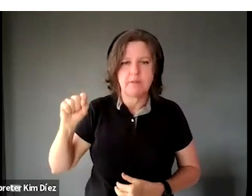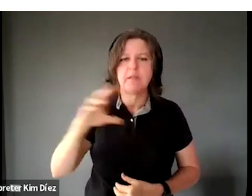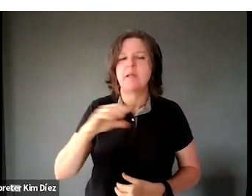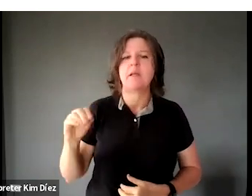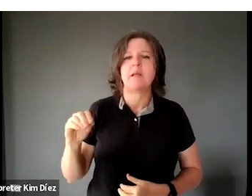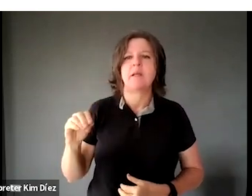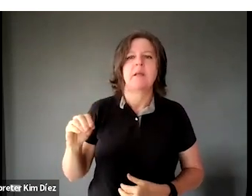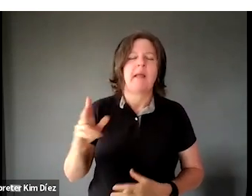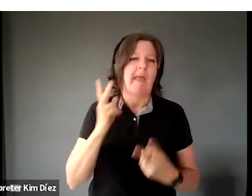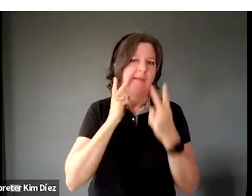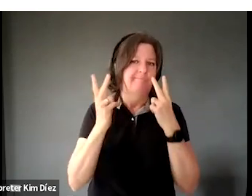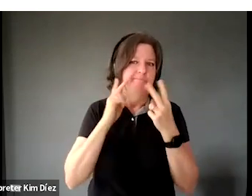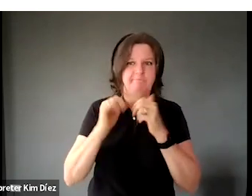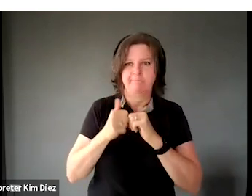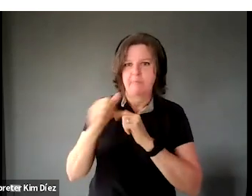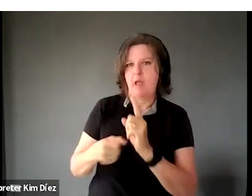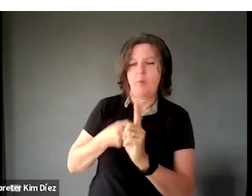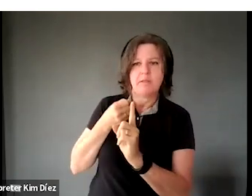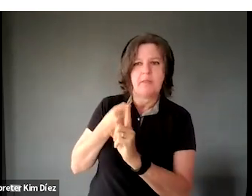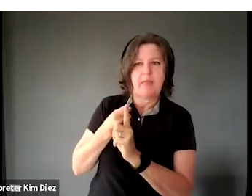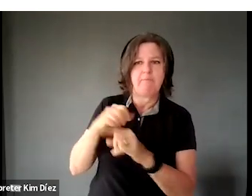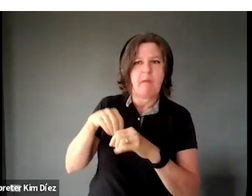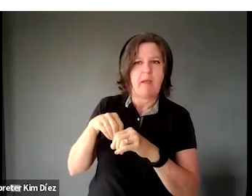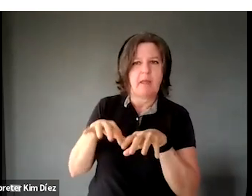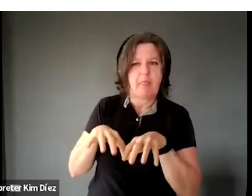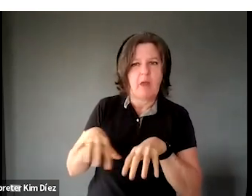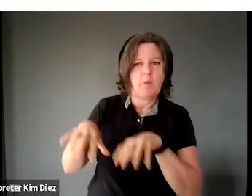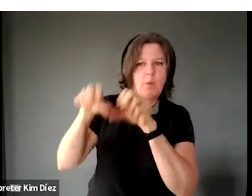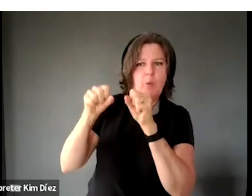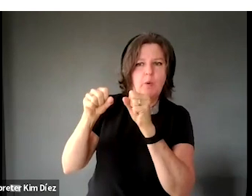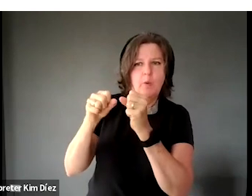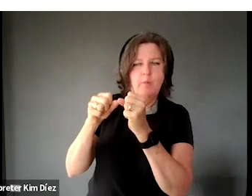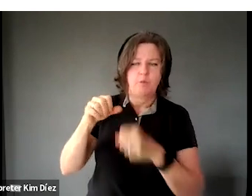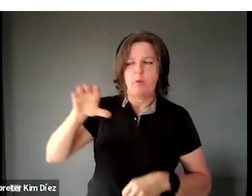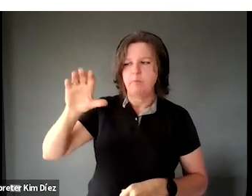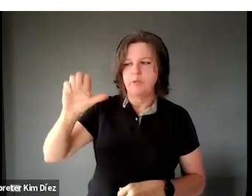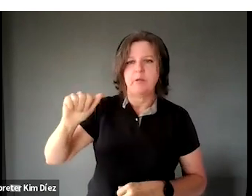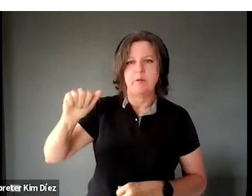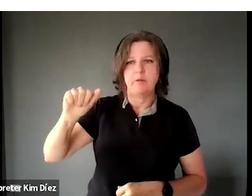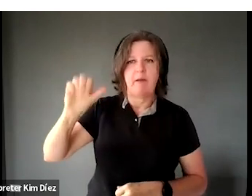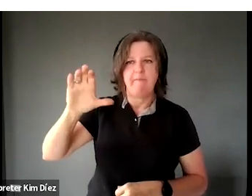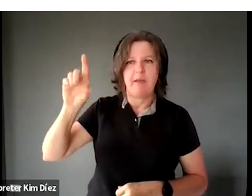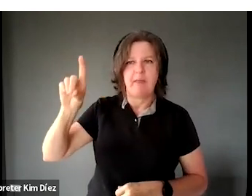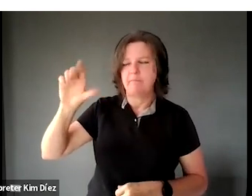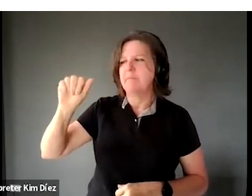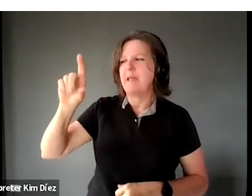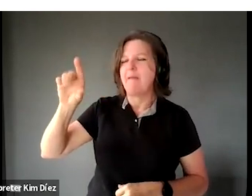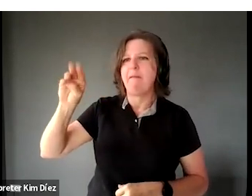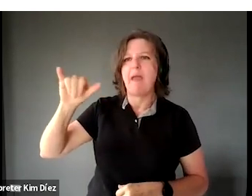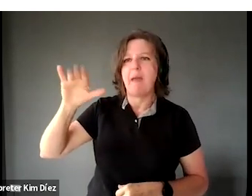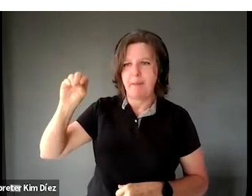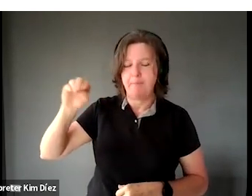And what we wanted to do was to try to see the effect on cadmium